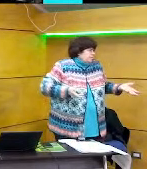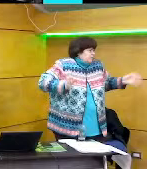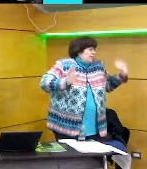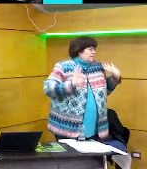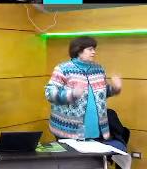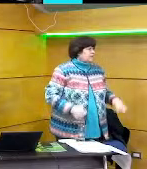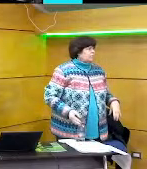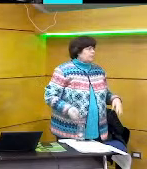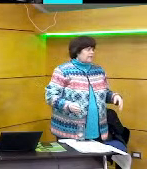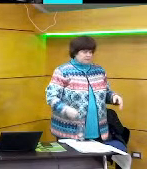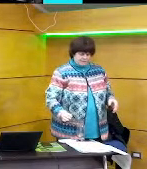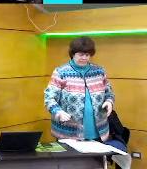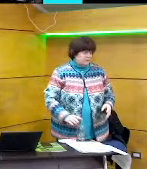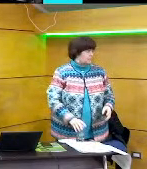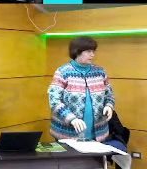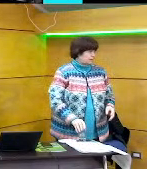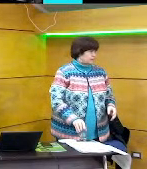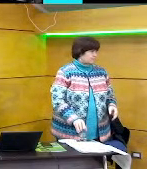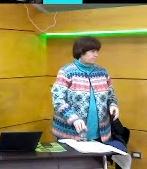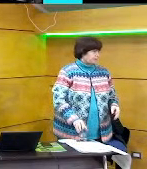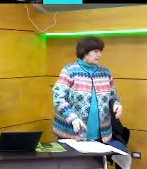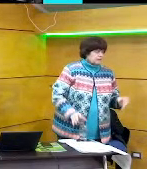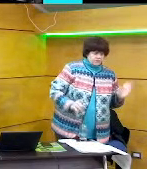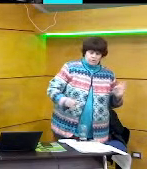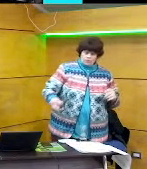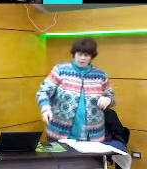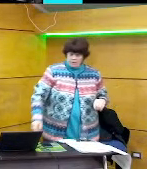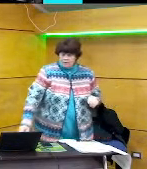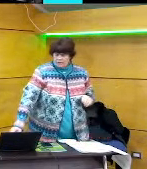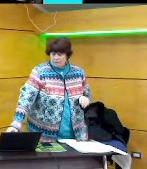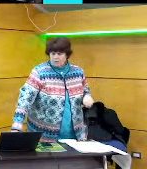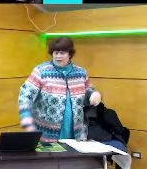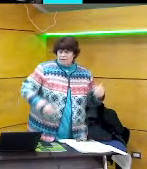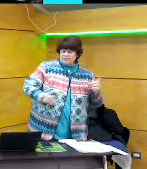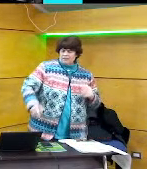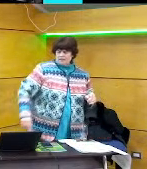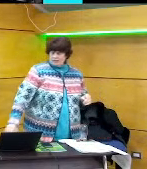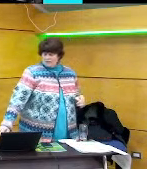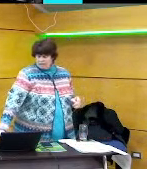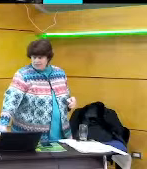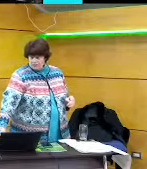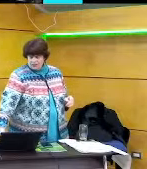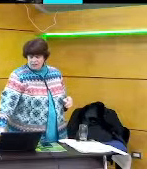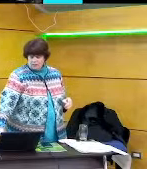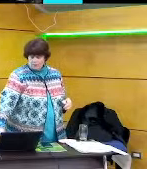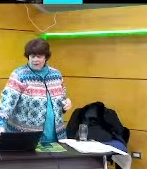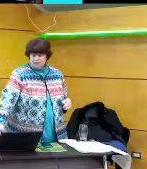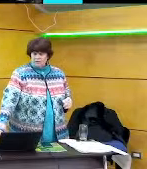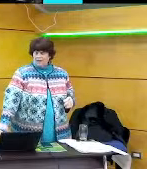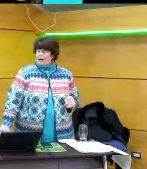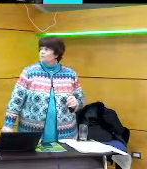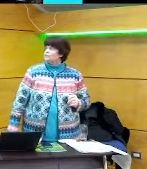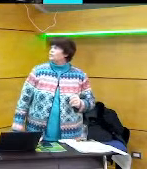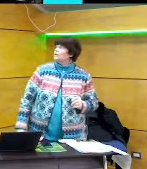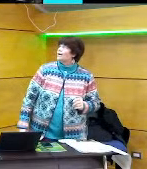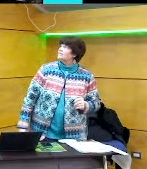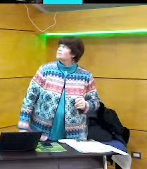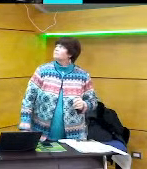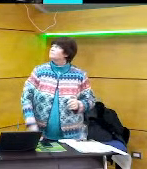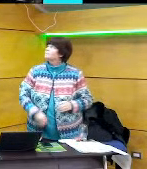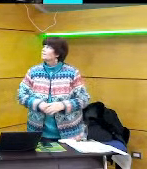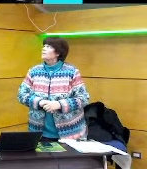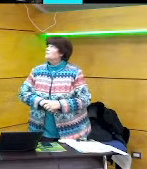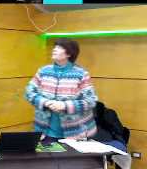we can't do that, we can't send anybody. So we have to change around how we do